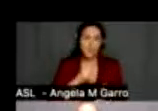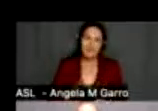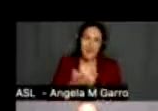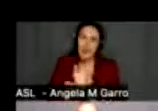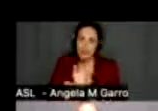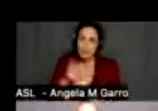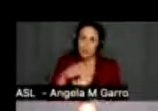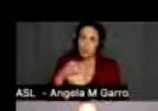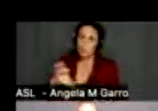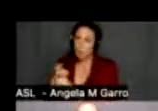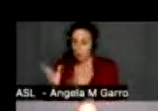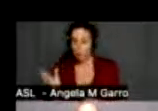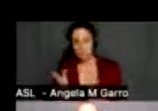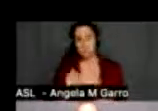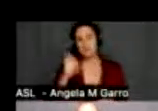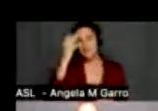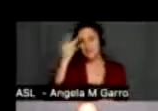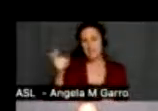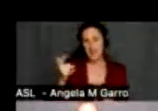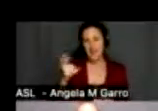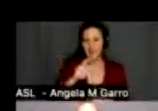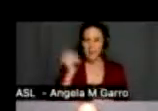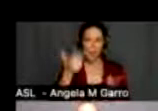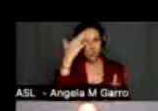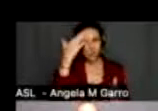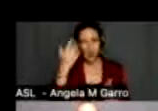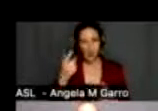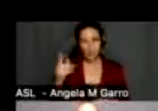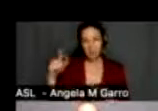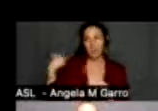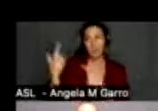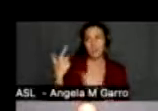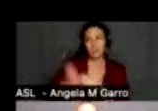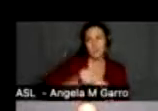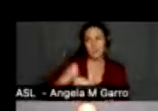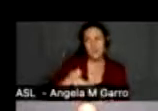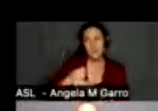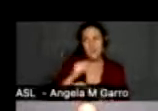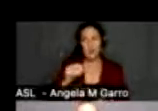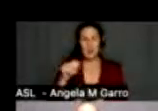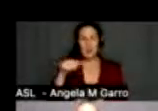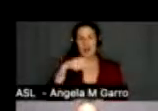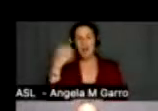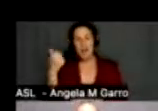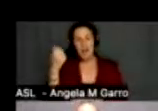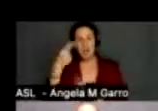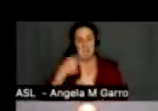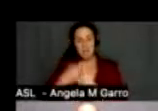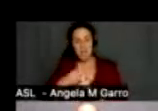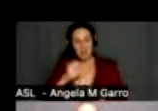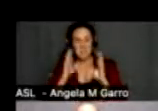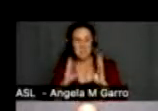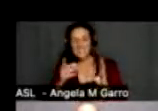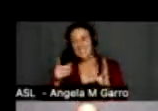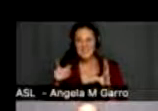the recruitment, because we all know what the kind of year we've had. And so the idea of another month of teaching, it's just